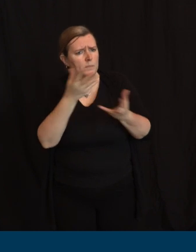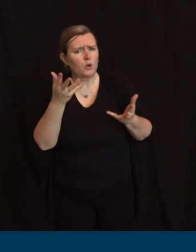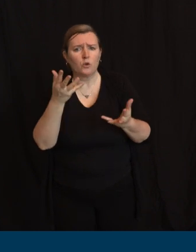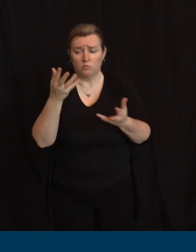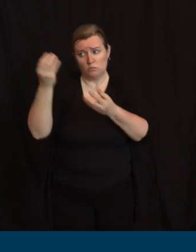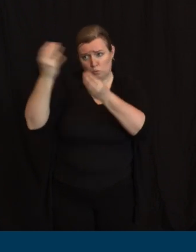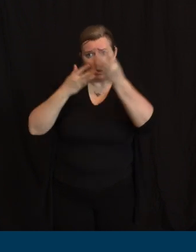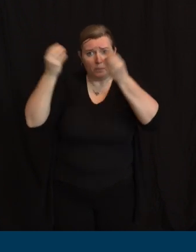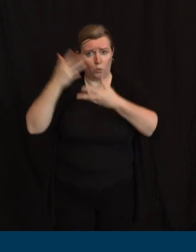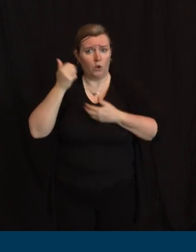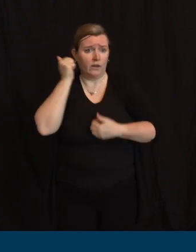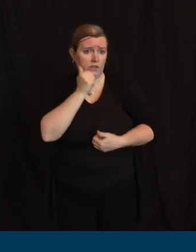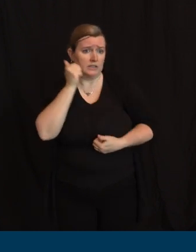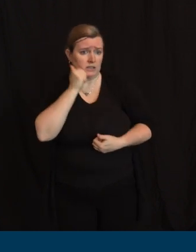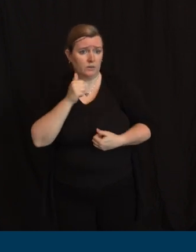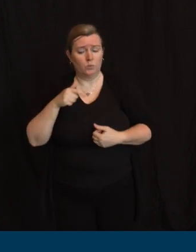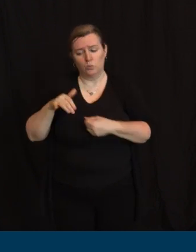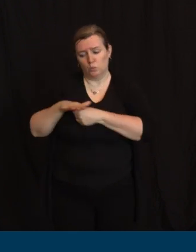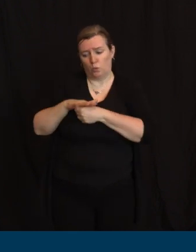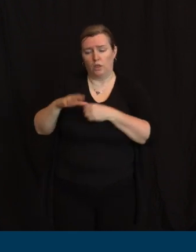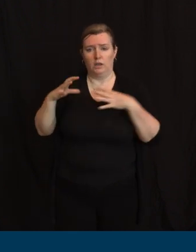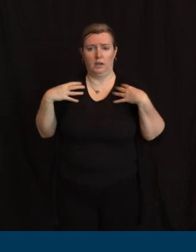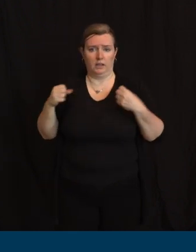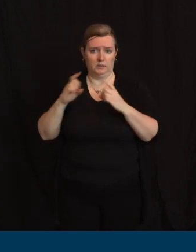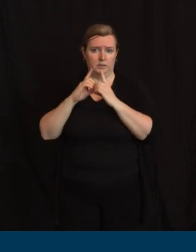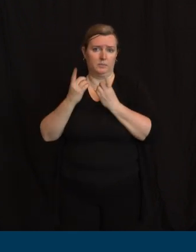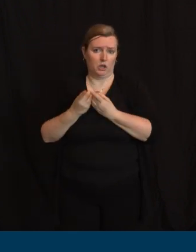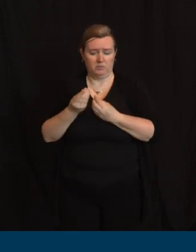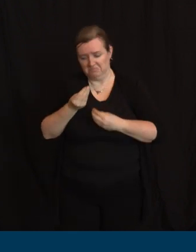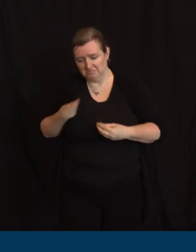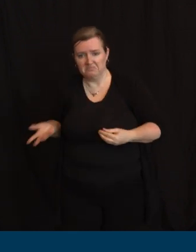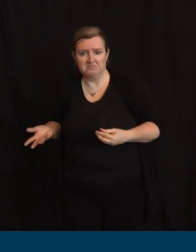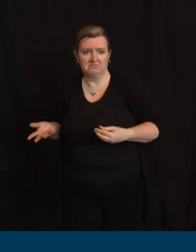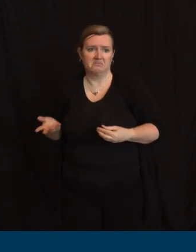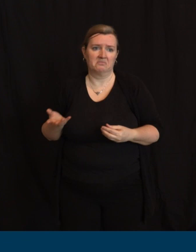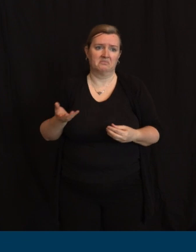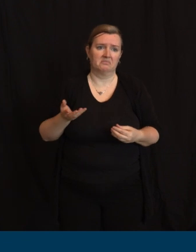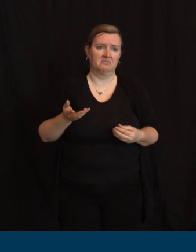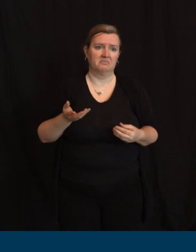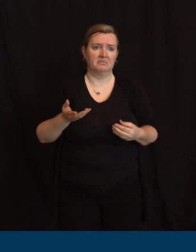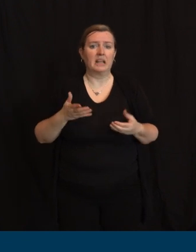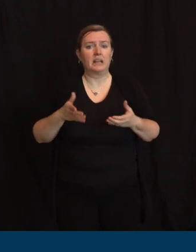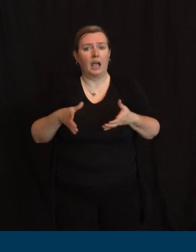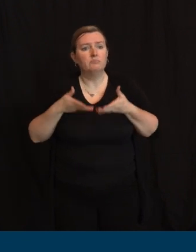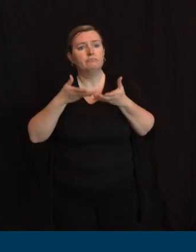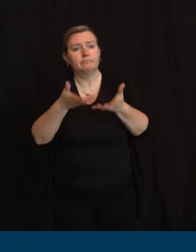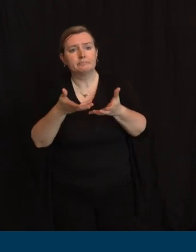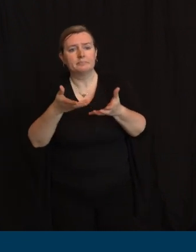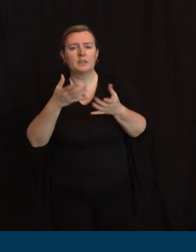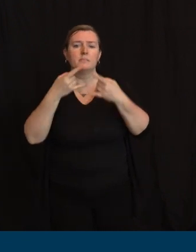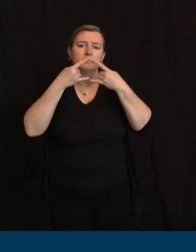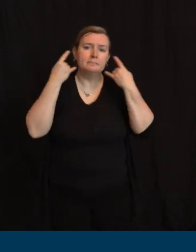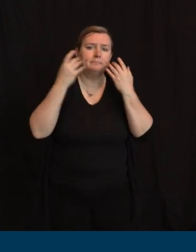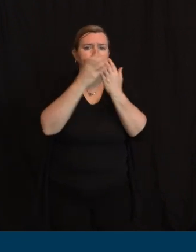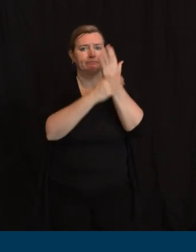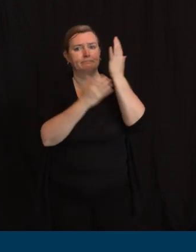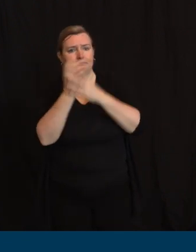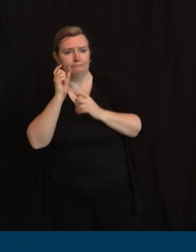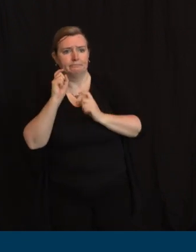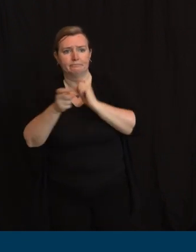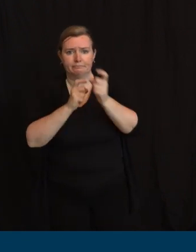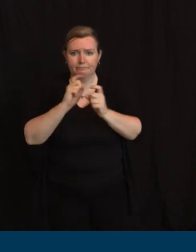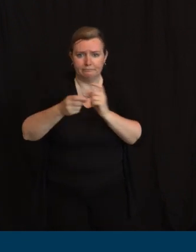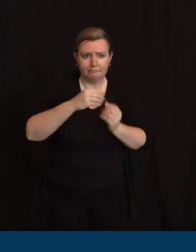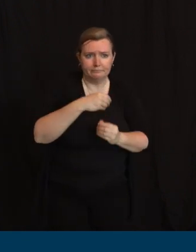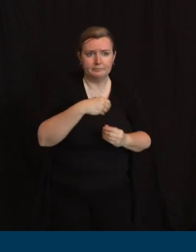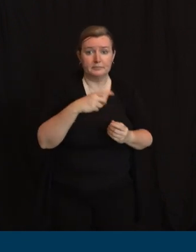department. We also sent them additional PPE and the names of individuals that they could call up if they